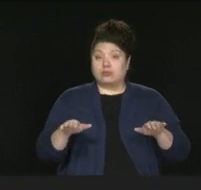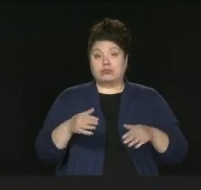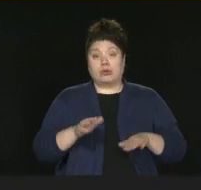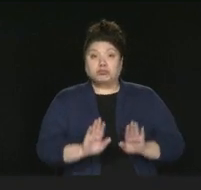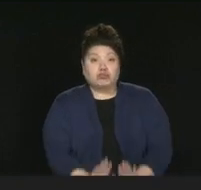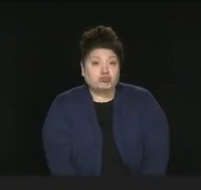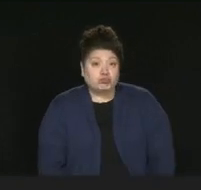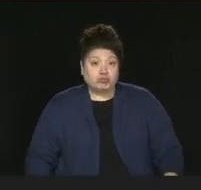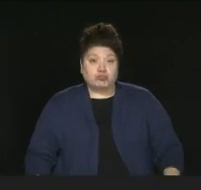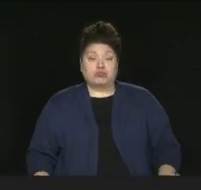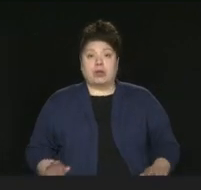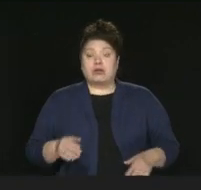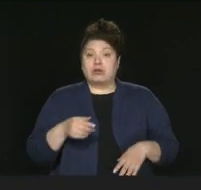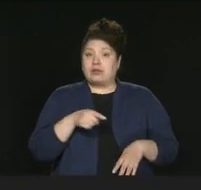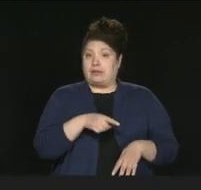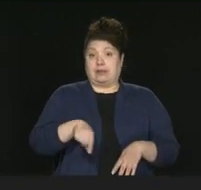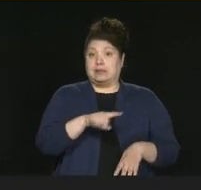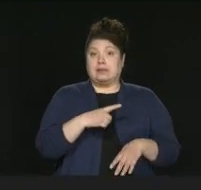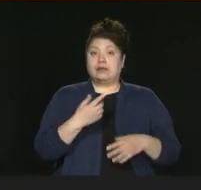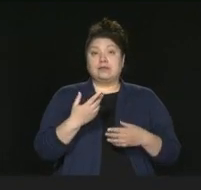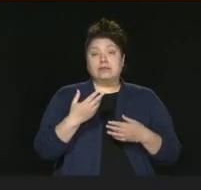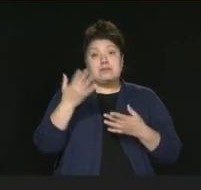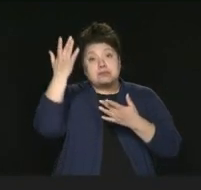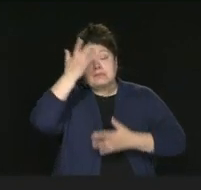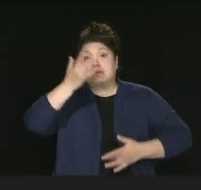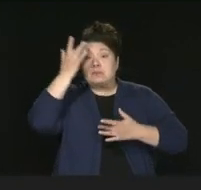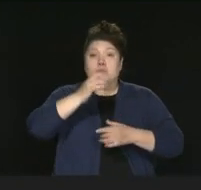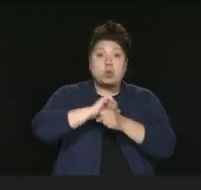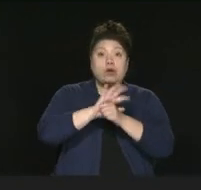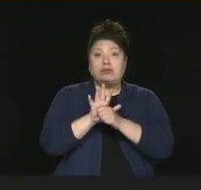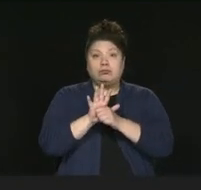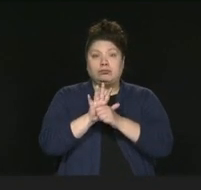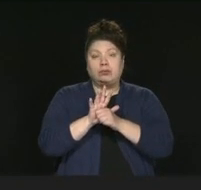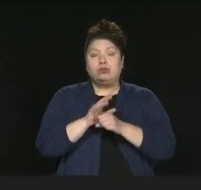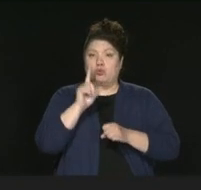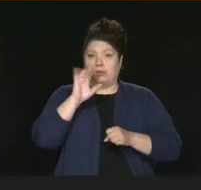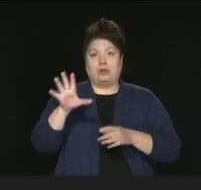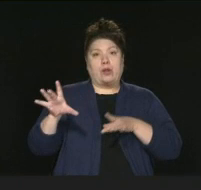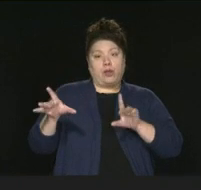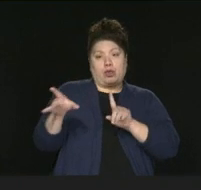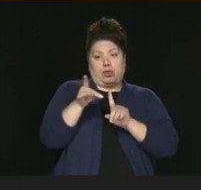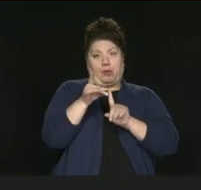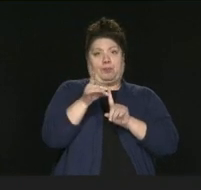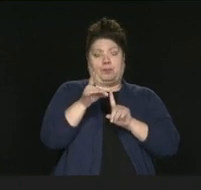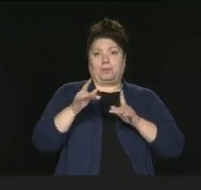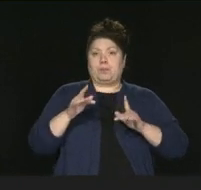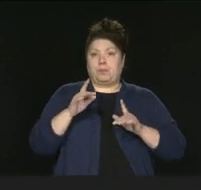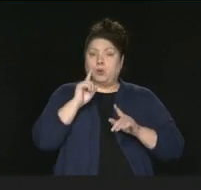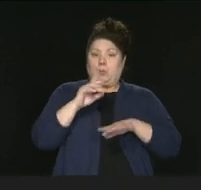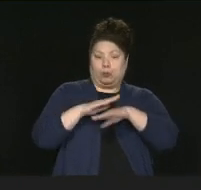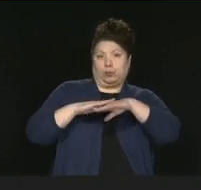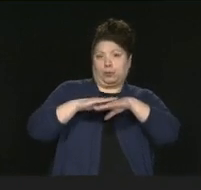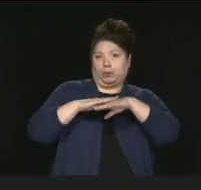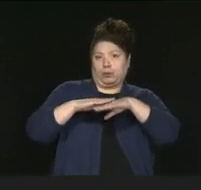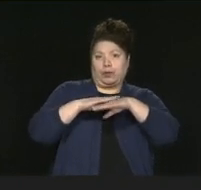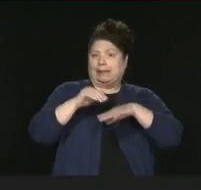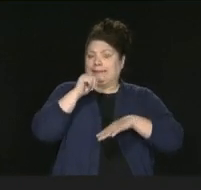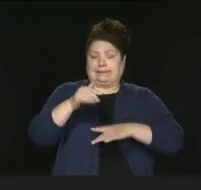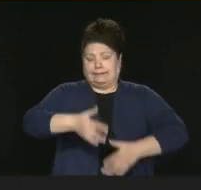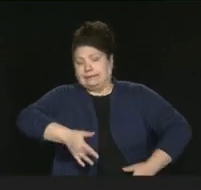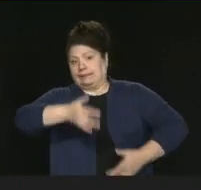much milder illnesses. And it still remains to be studied in terms of how infectious they